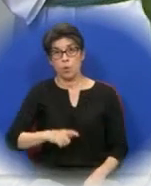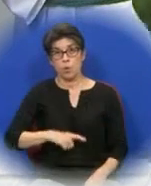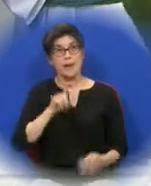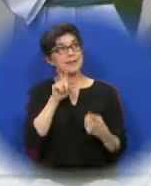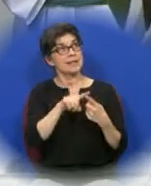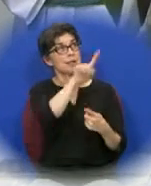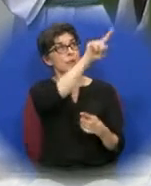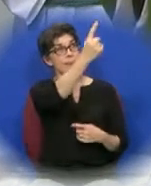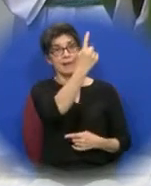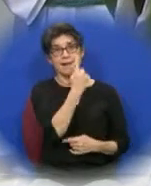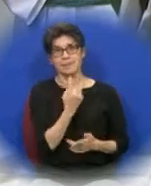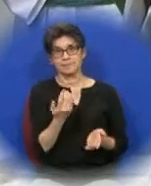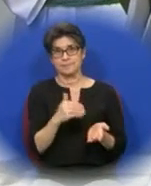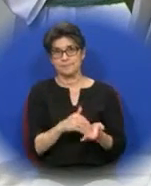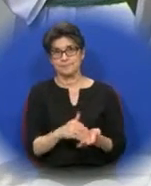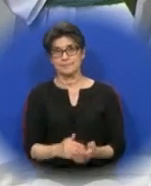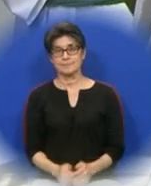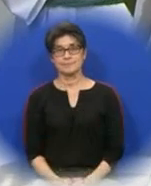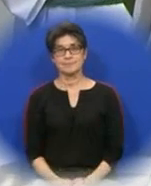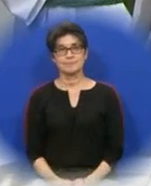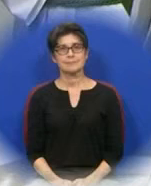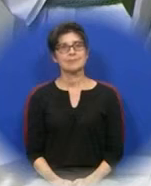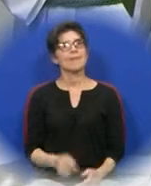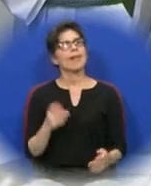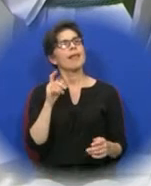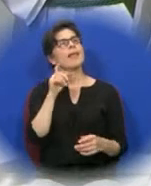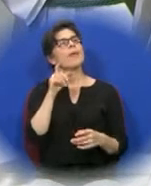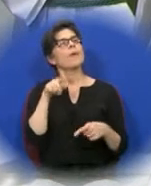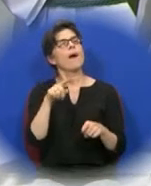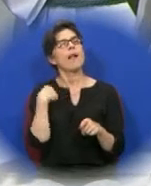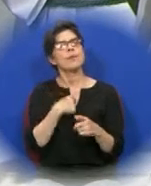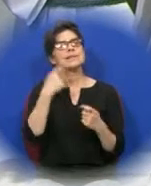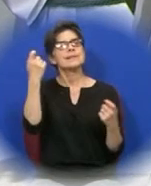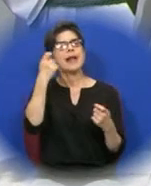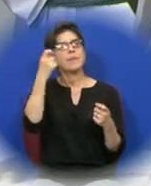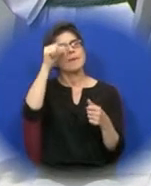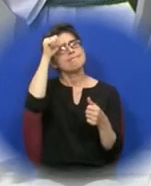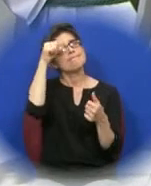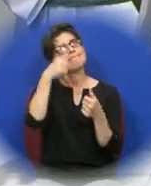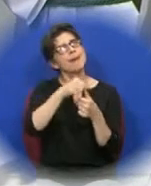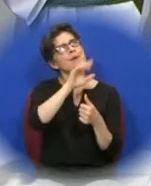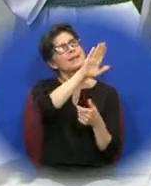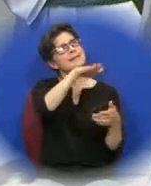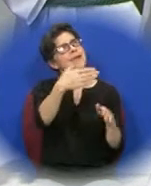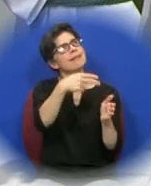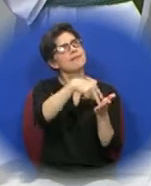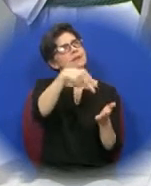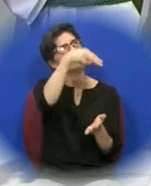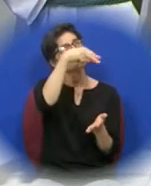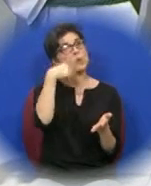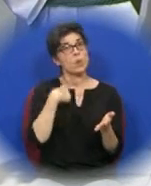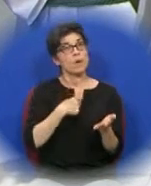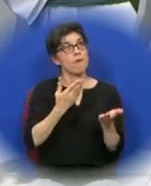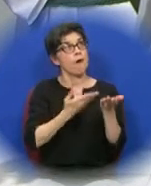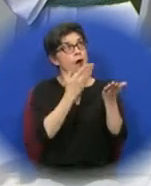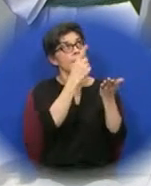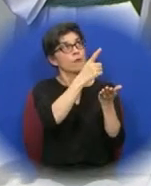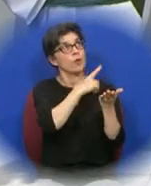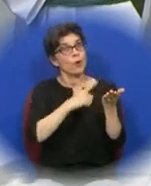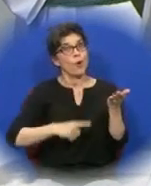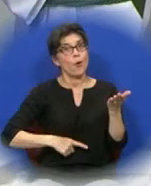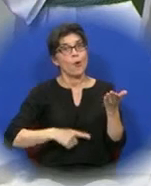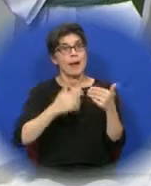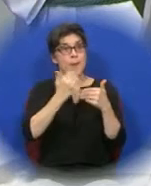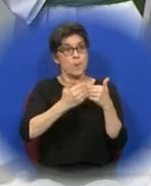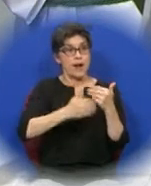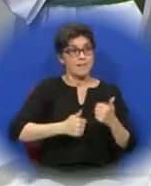you come again. Therefore, as we celebrate the memorial of his death and resurrection, we offer you, Lord, the bread of life and the chalice